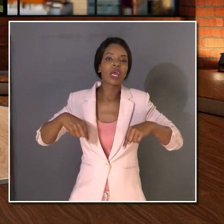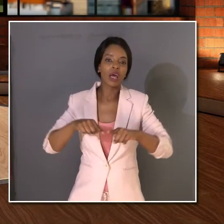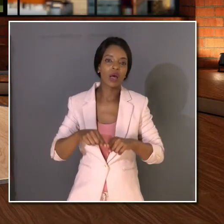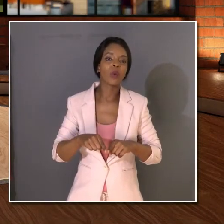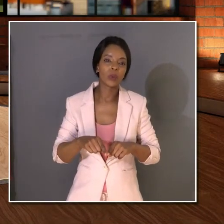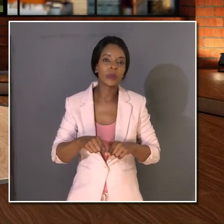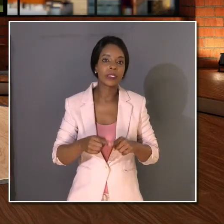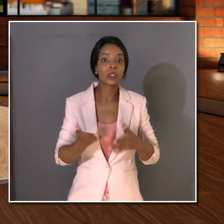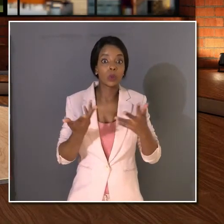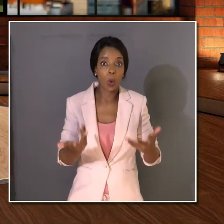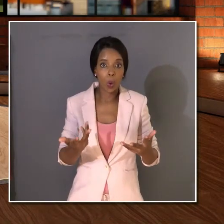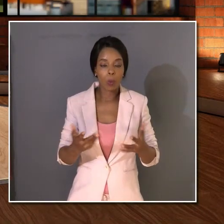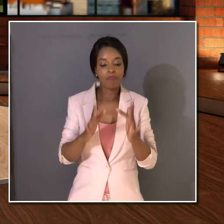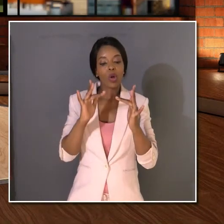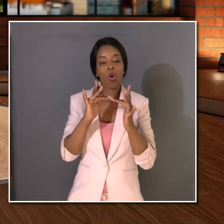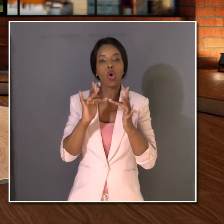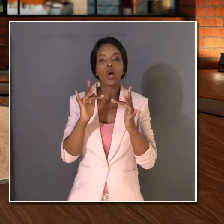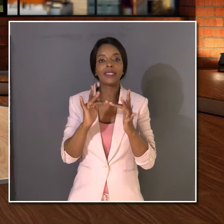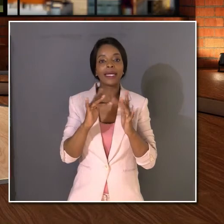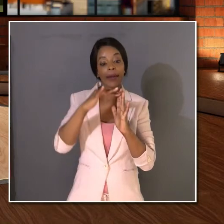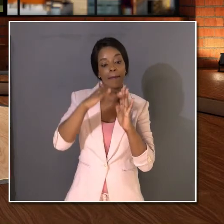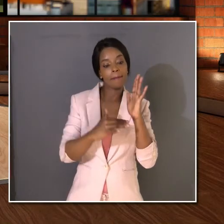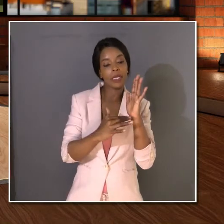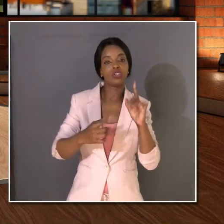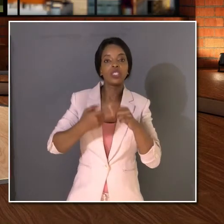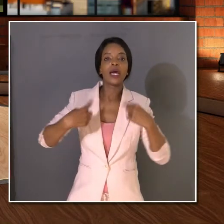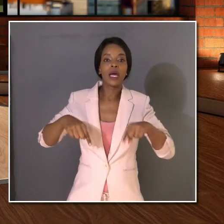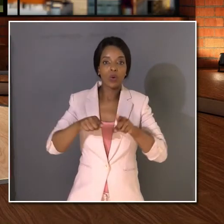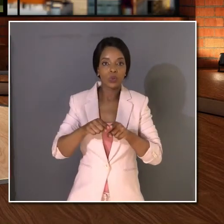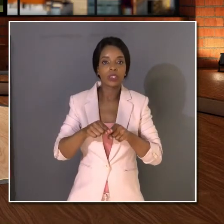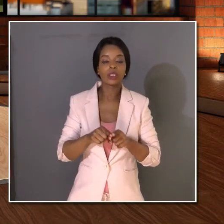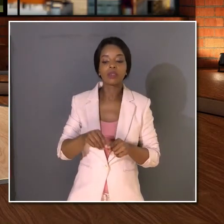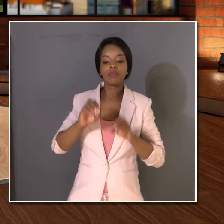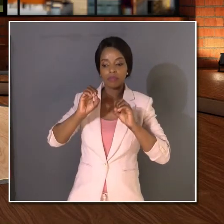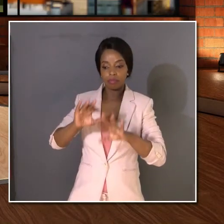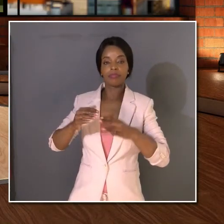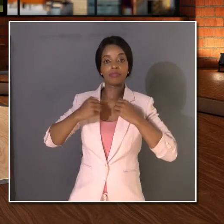our contact page and send us your details, we'll send you